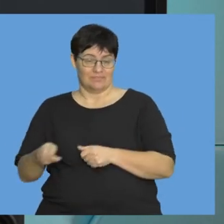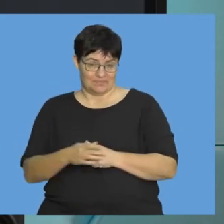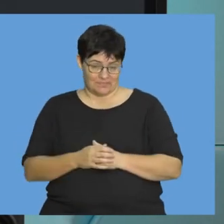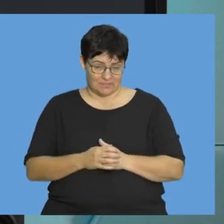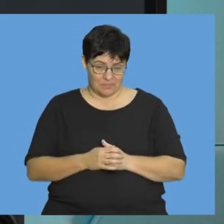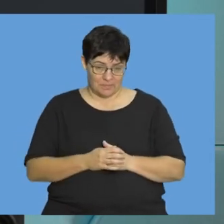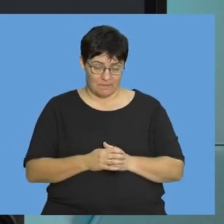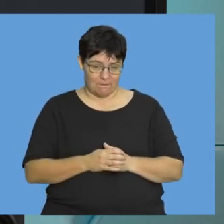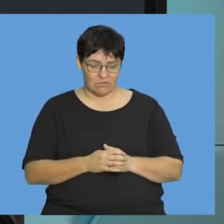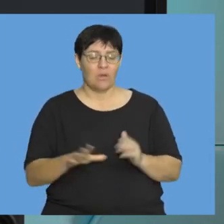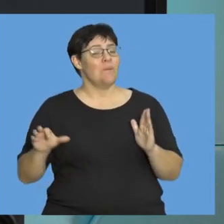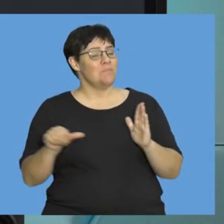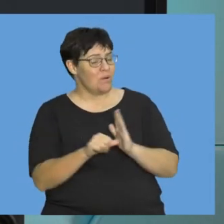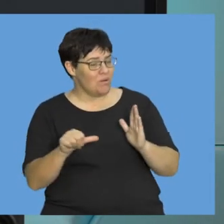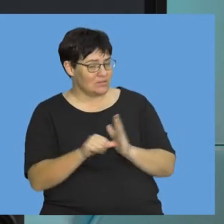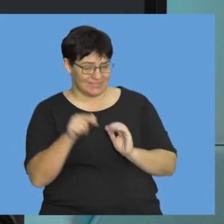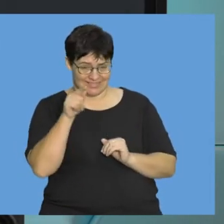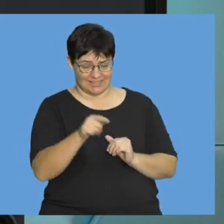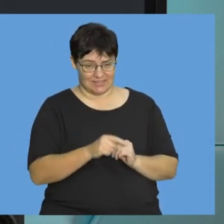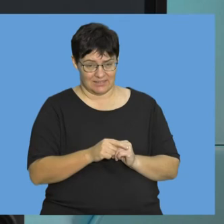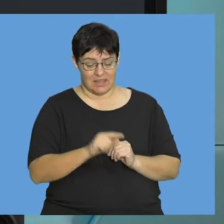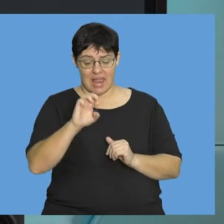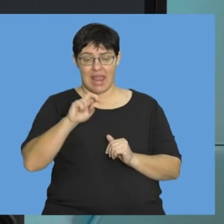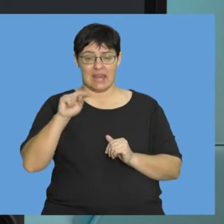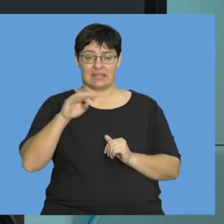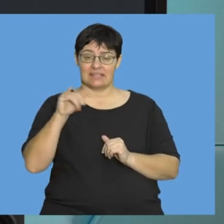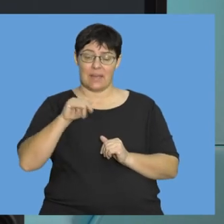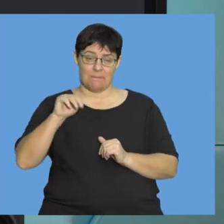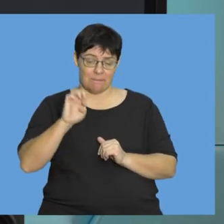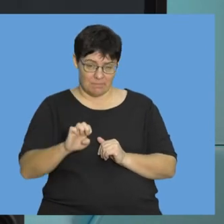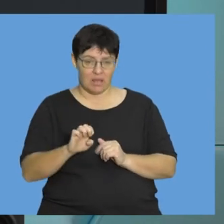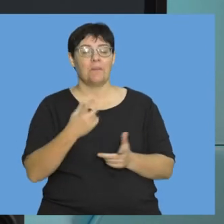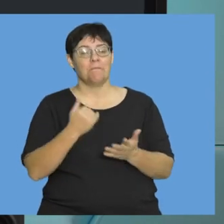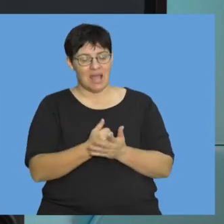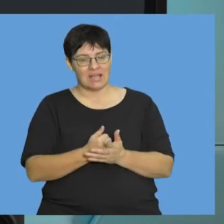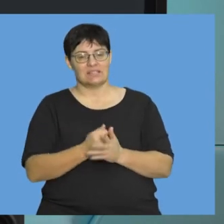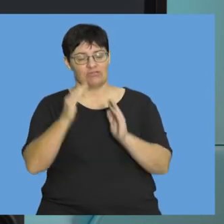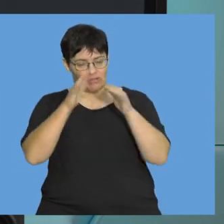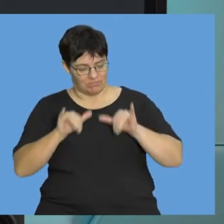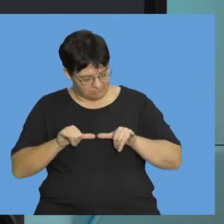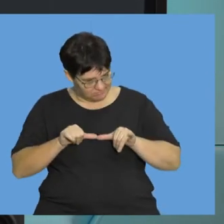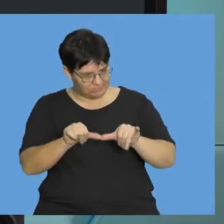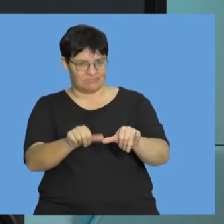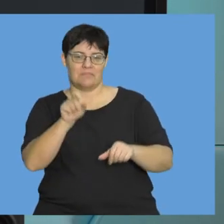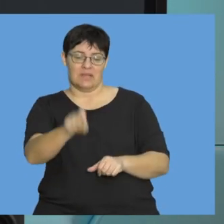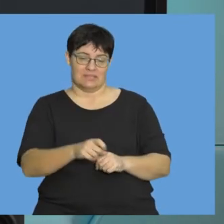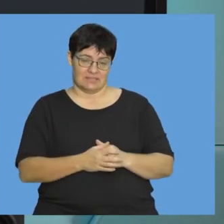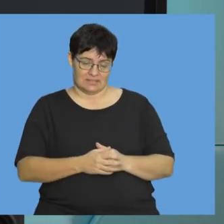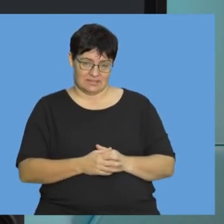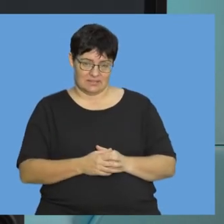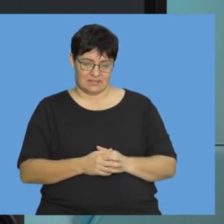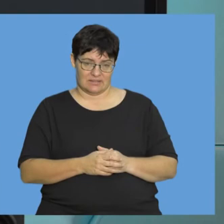do, right? So it's really important at all times that the enzymes always retain their